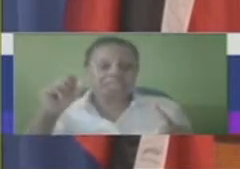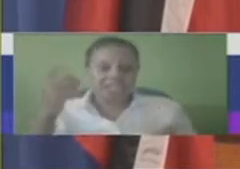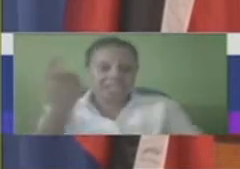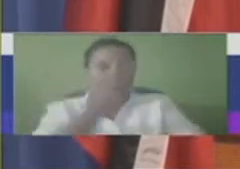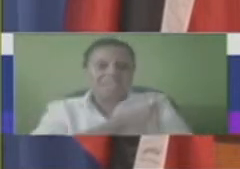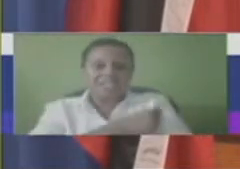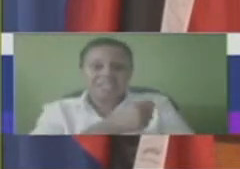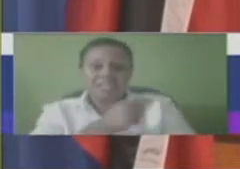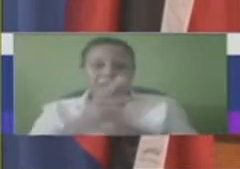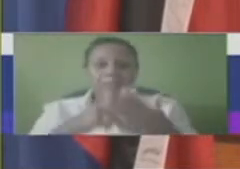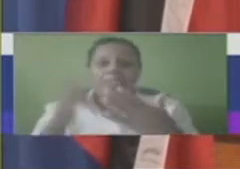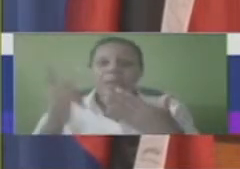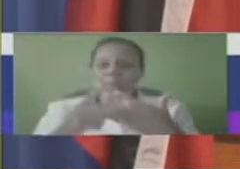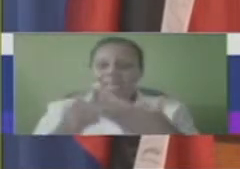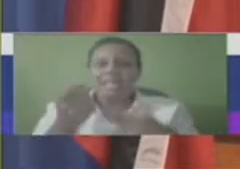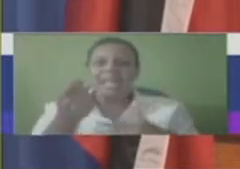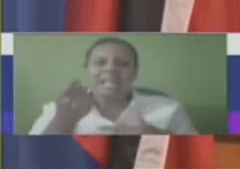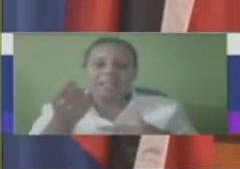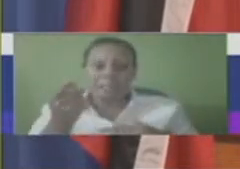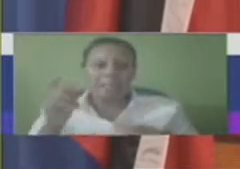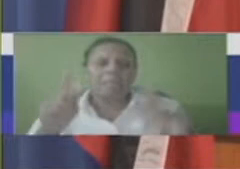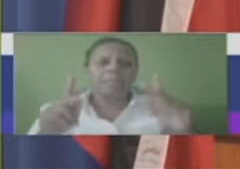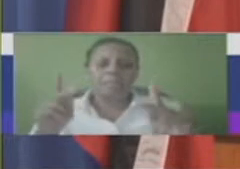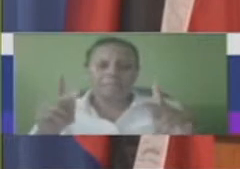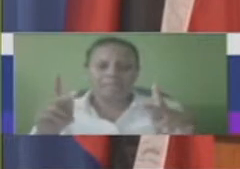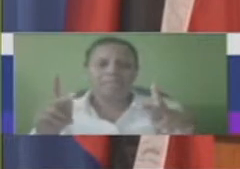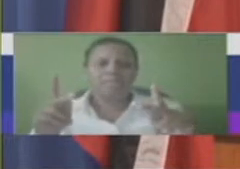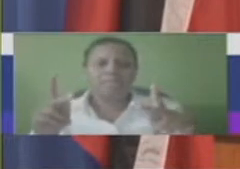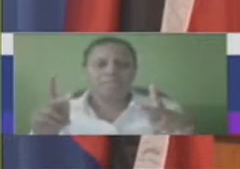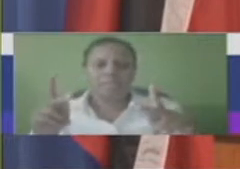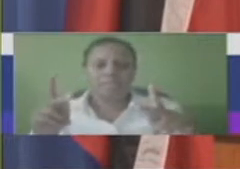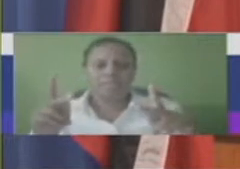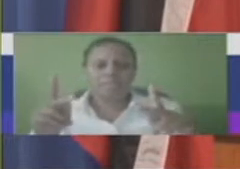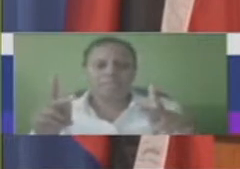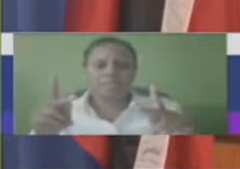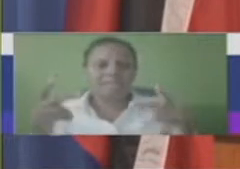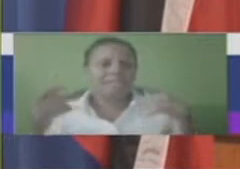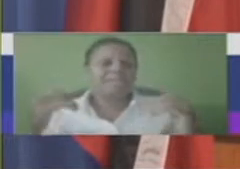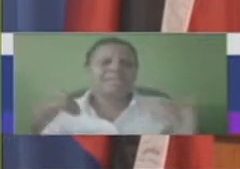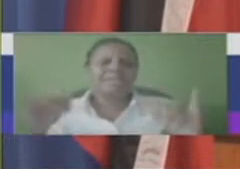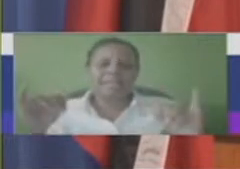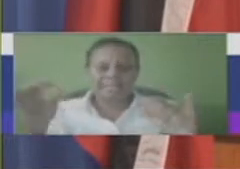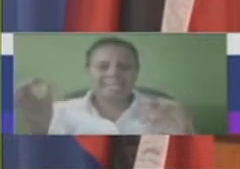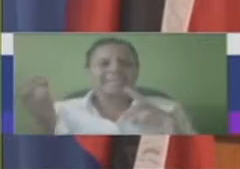people who would have still protracted the